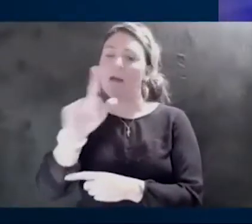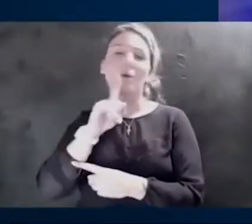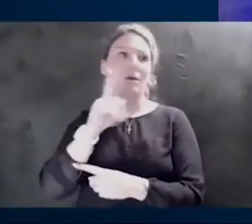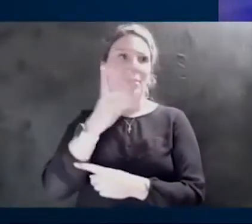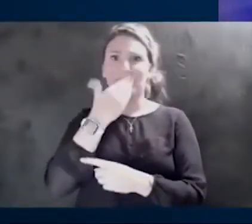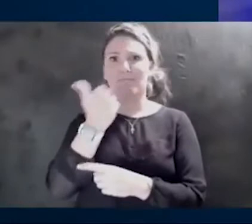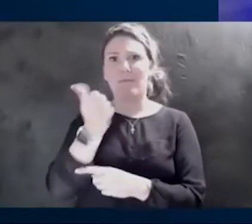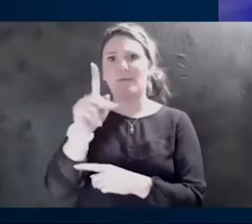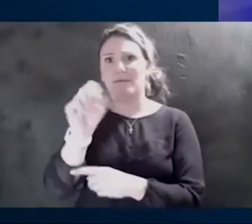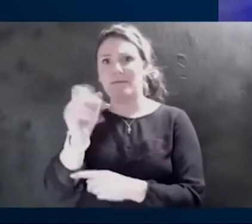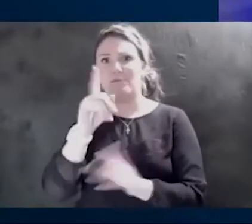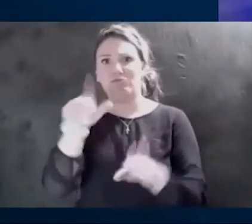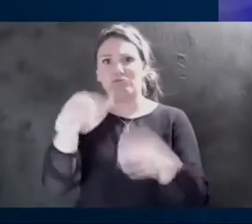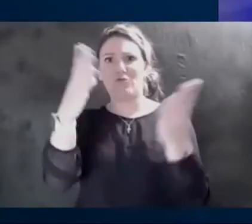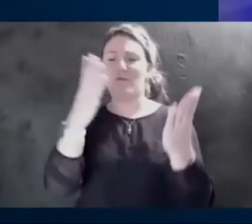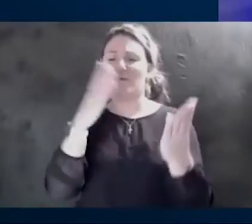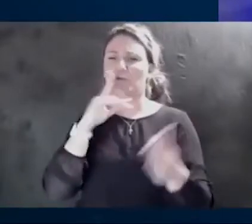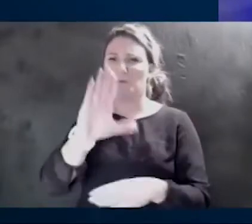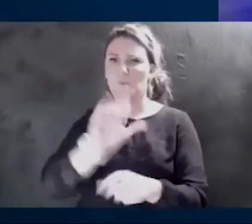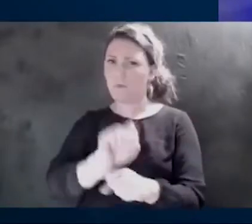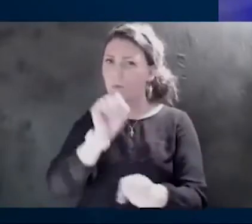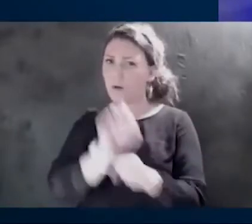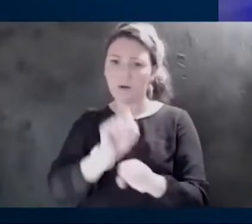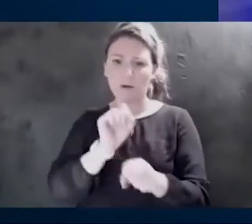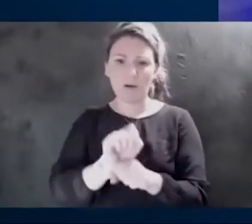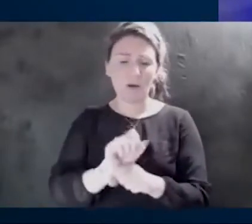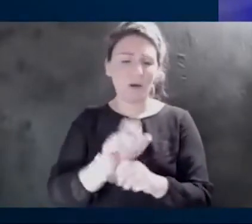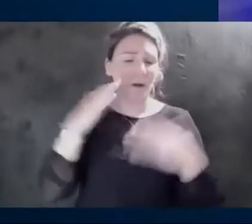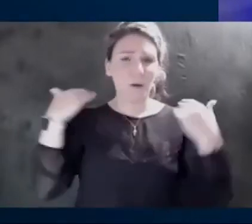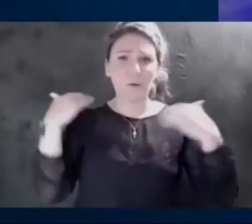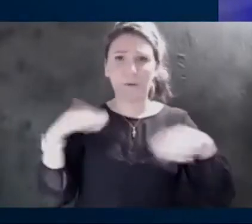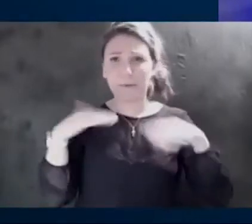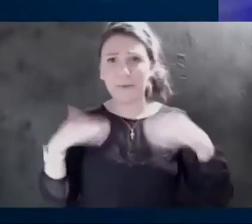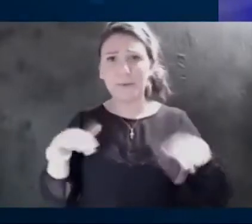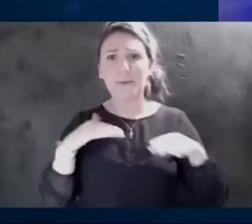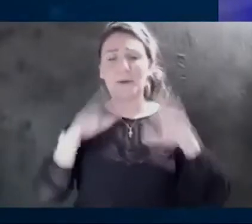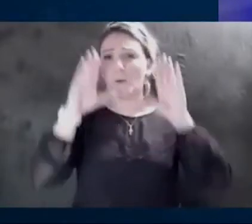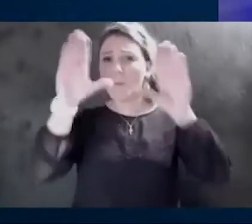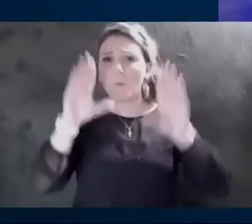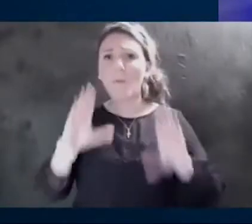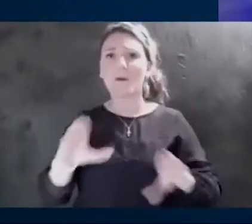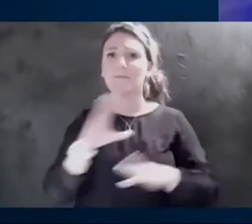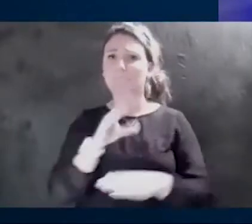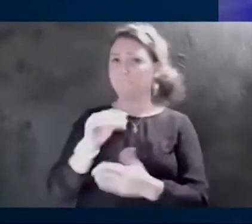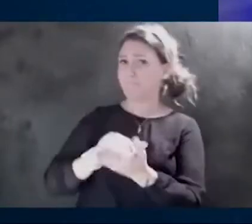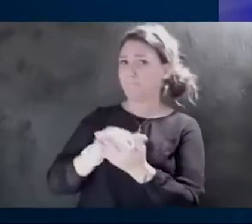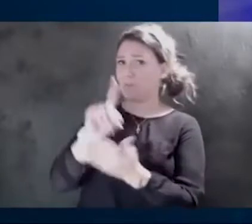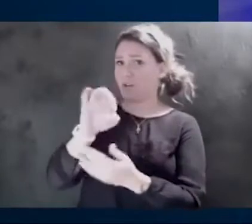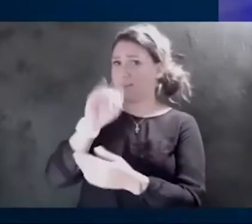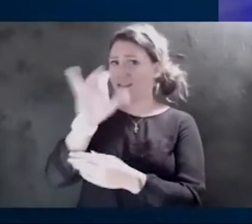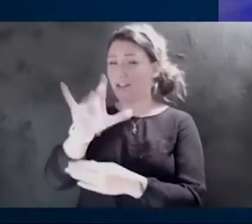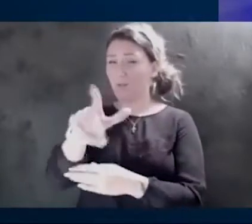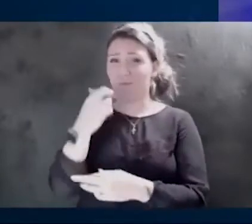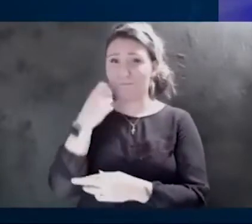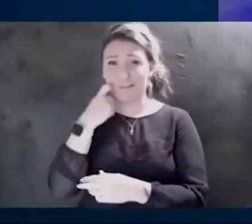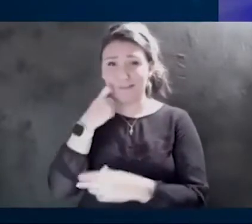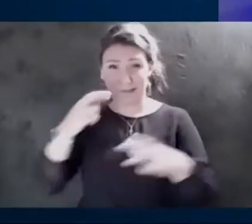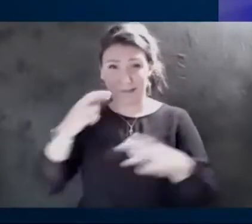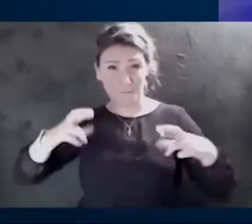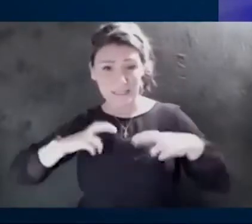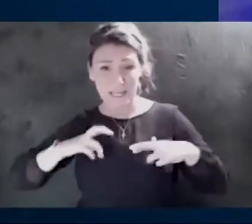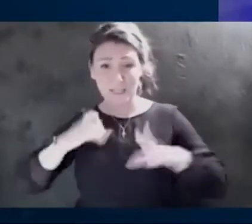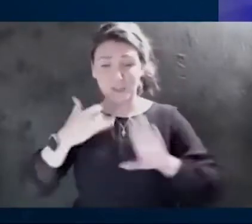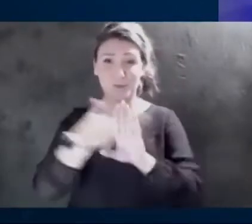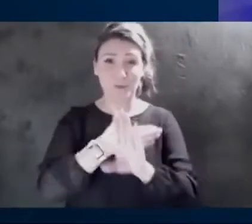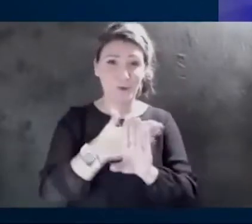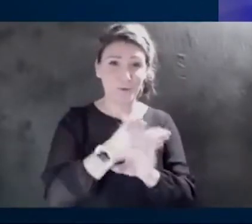guys have done in this is really tremendous. And Dr. Kennedy, you recently retired. So before joining our health system,